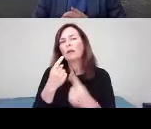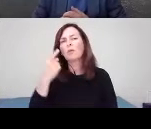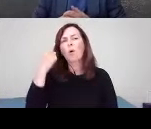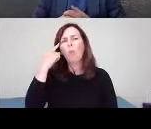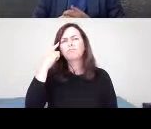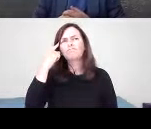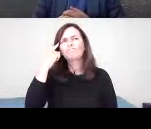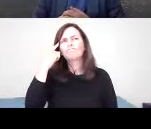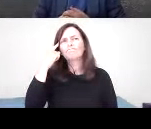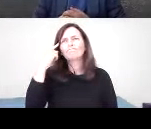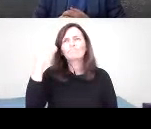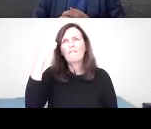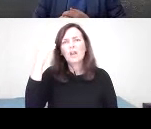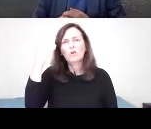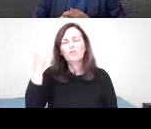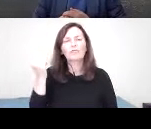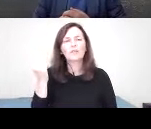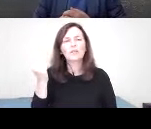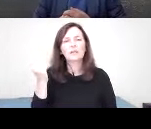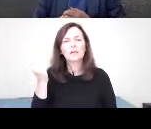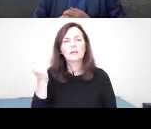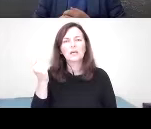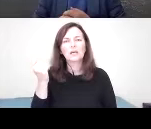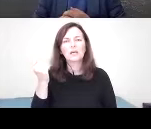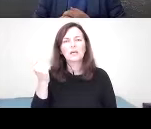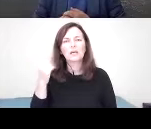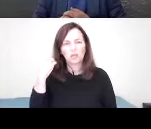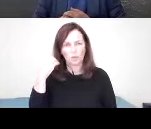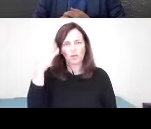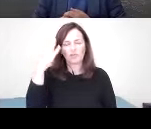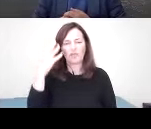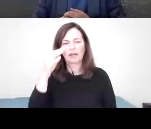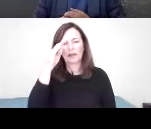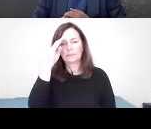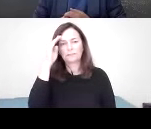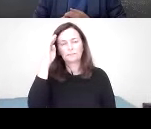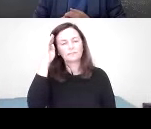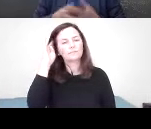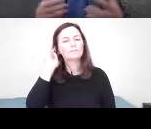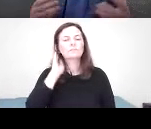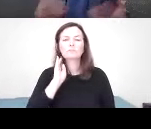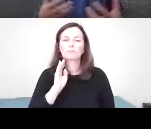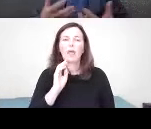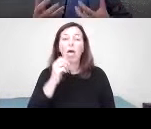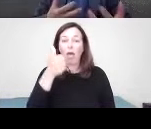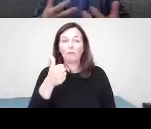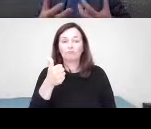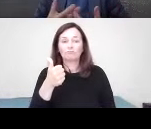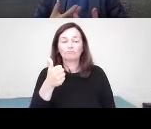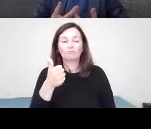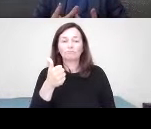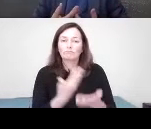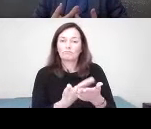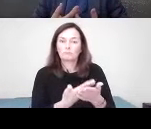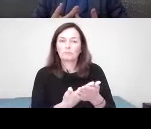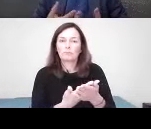ground. Of course, one of the pillars which is needed is the building the peace, because if we are fighting against each